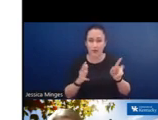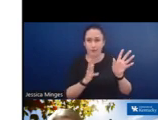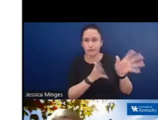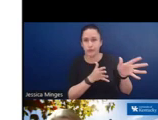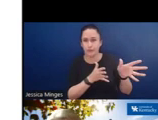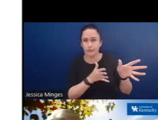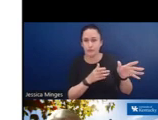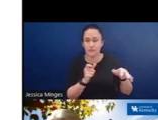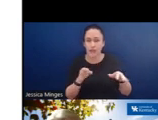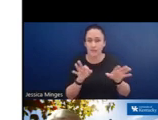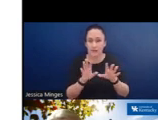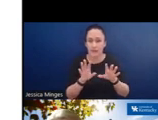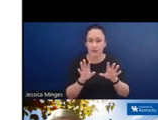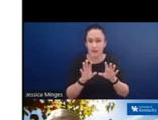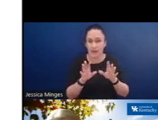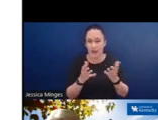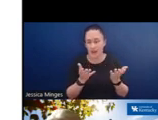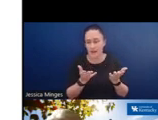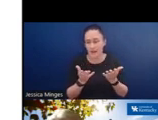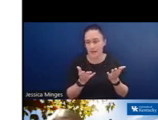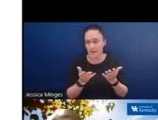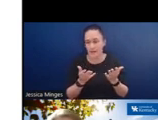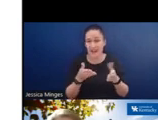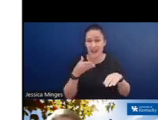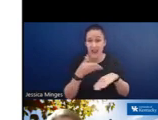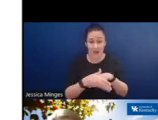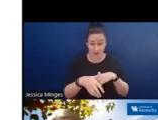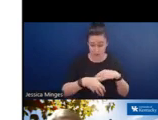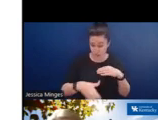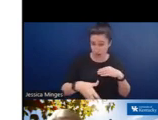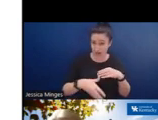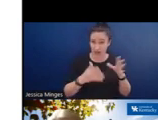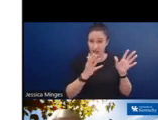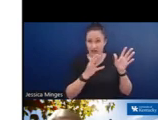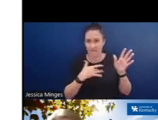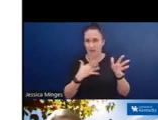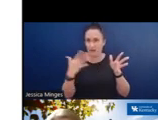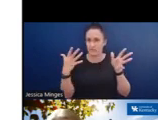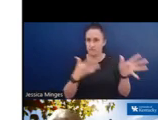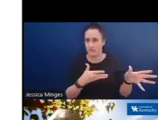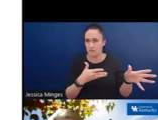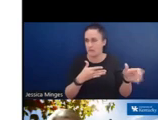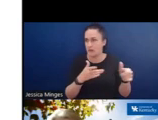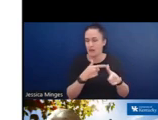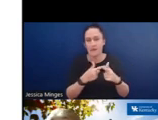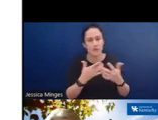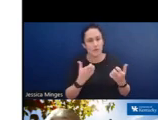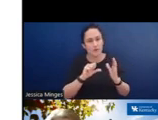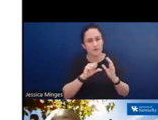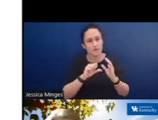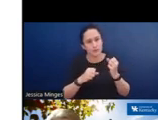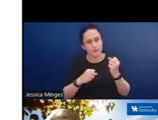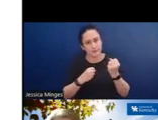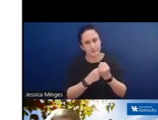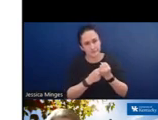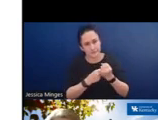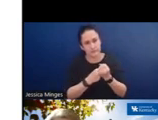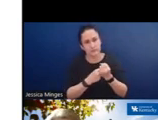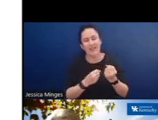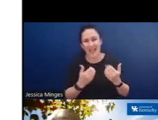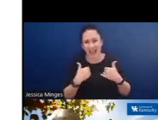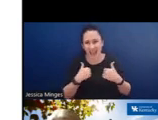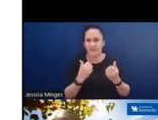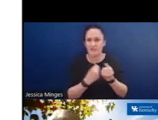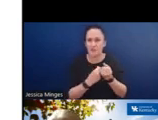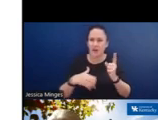behind if they're no longer, after they become pregnant. And we just want to really reinforce that, like, having a supportive environment for the